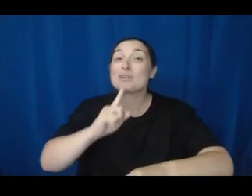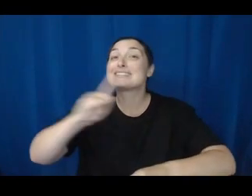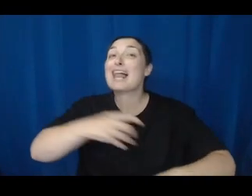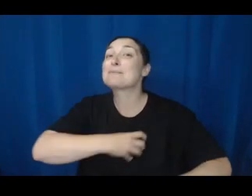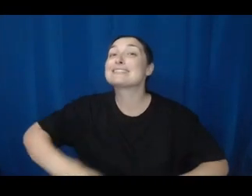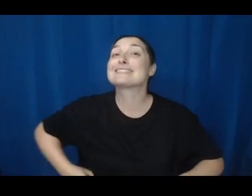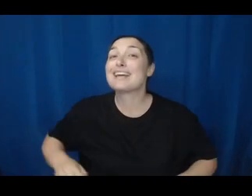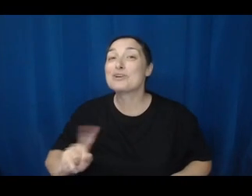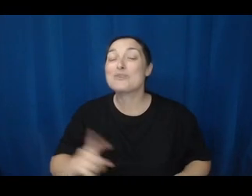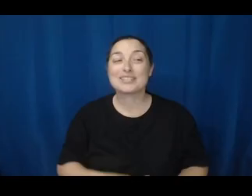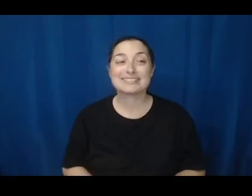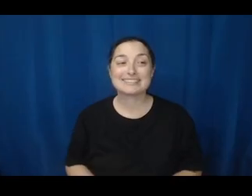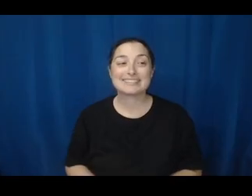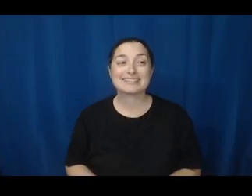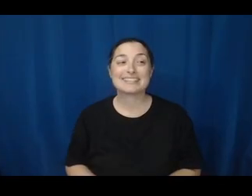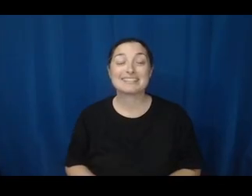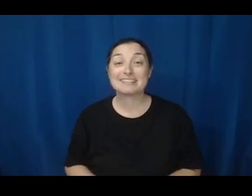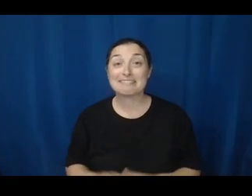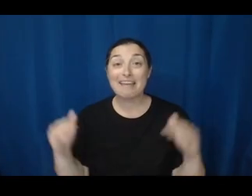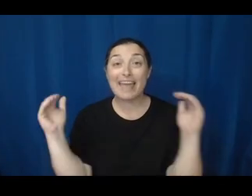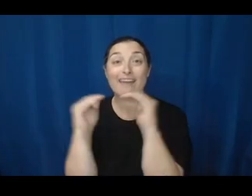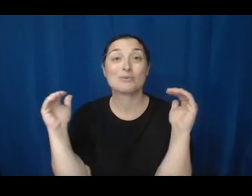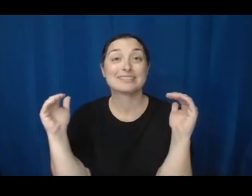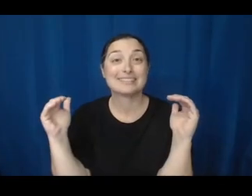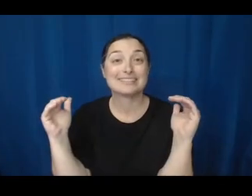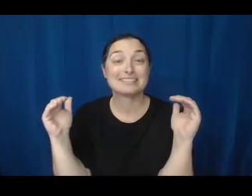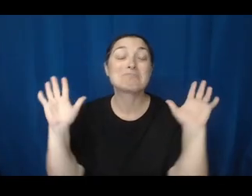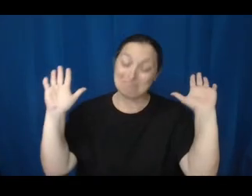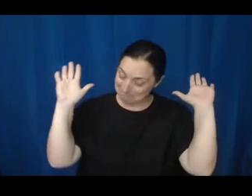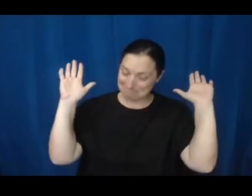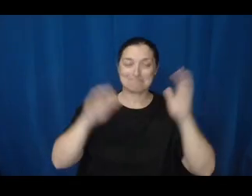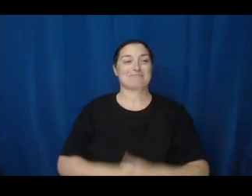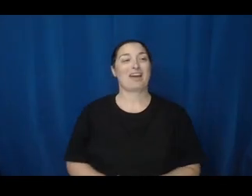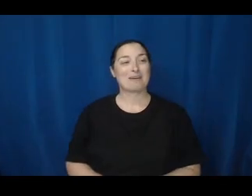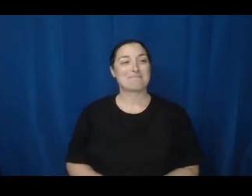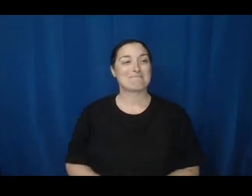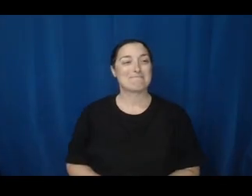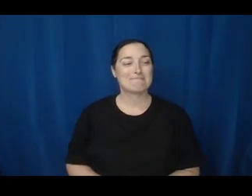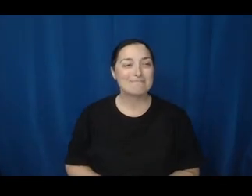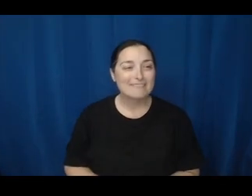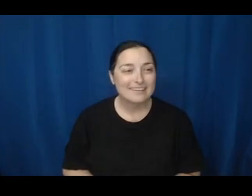Equity. That's it. Done. Yeah.